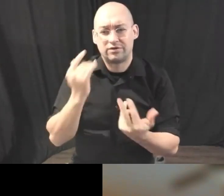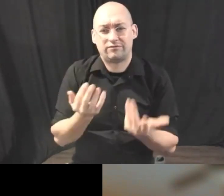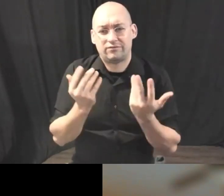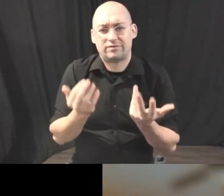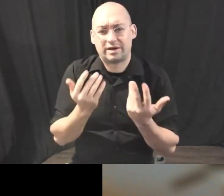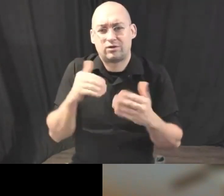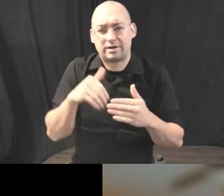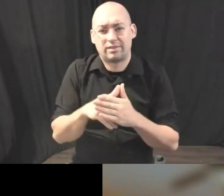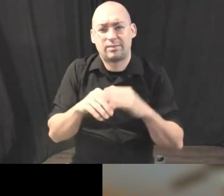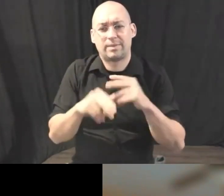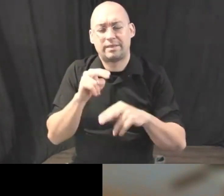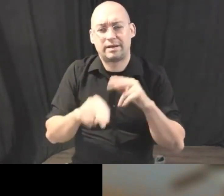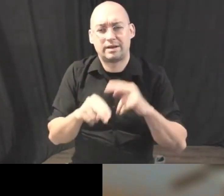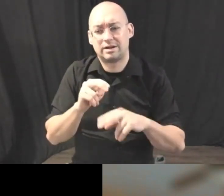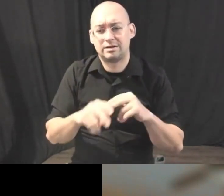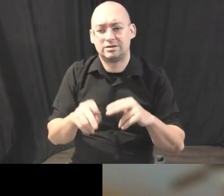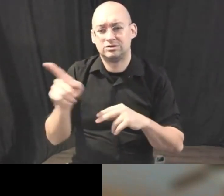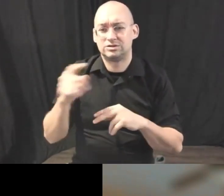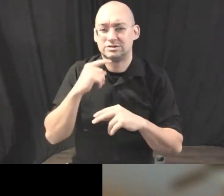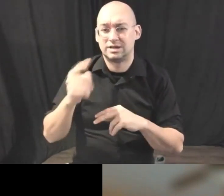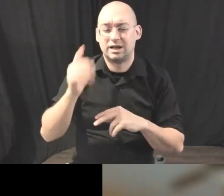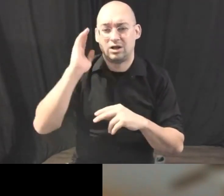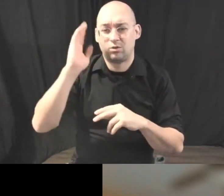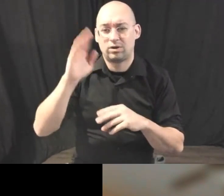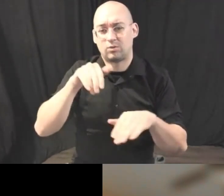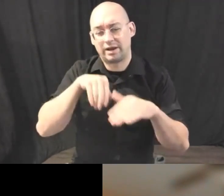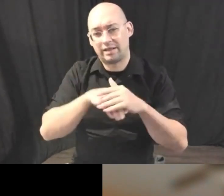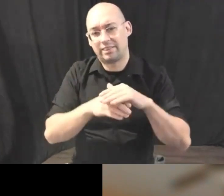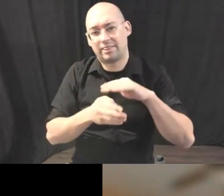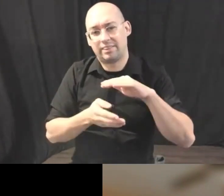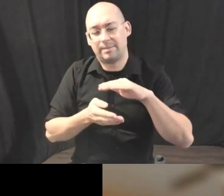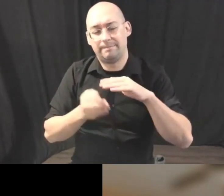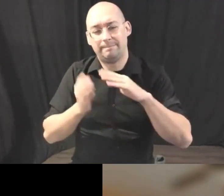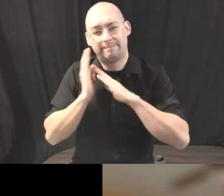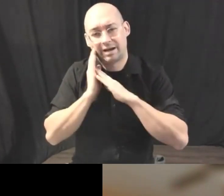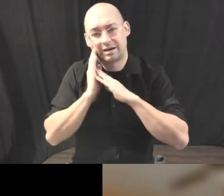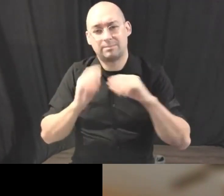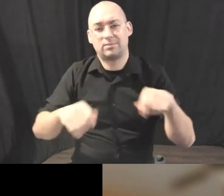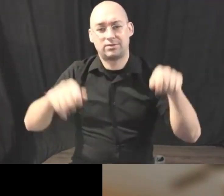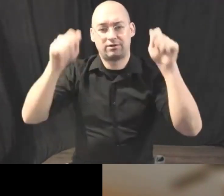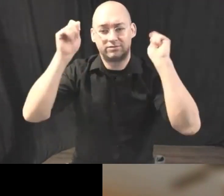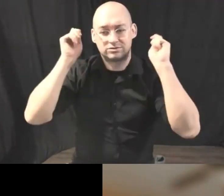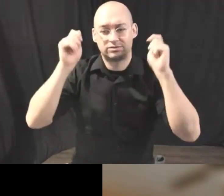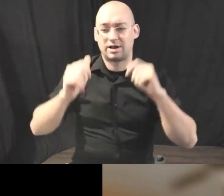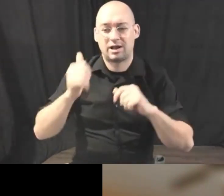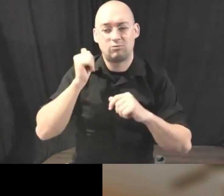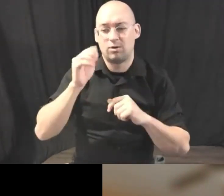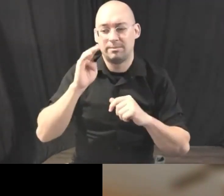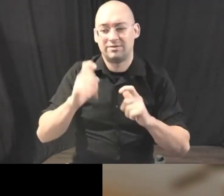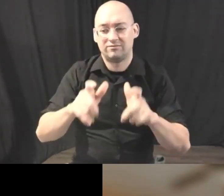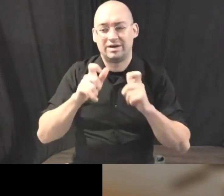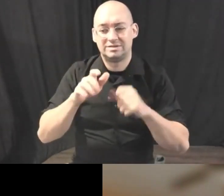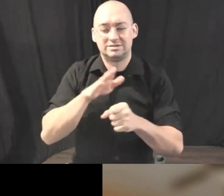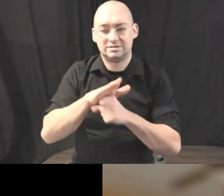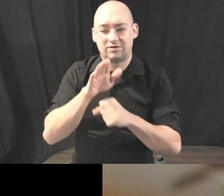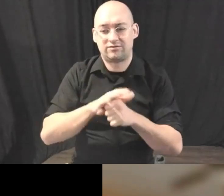building? Said, I'm going to get in bed and put the covers over my head because, like it or not, I'm not going to be fast enough to get down and get out. So I'm going to